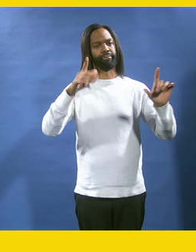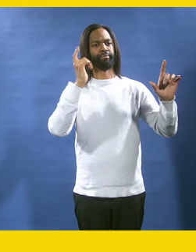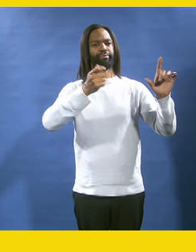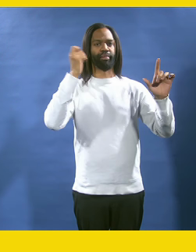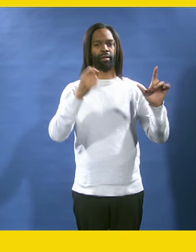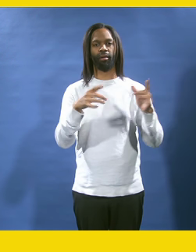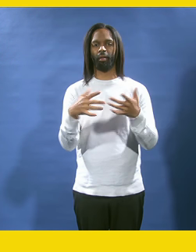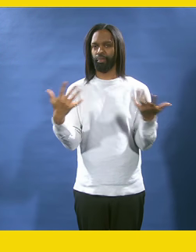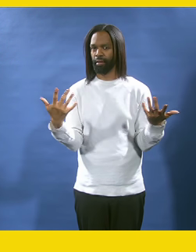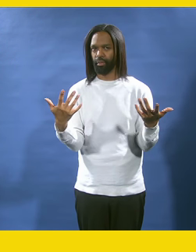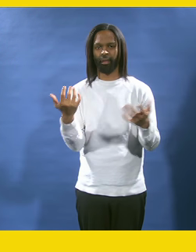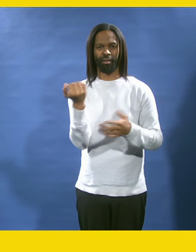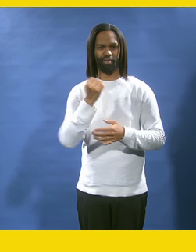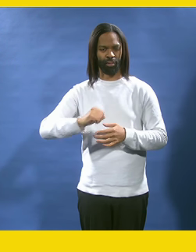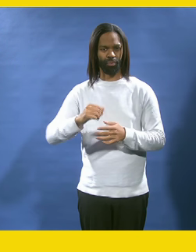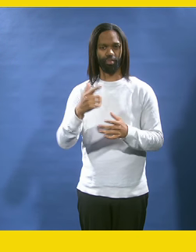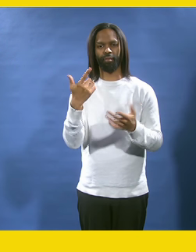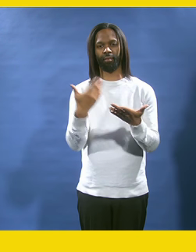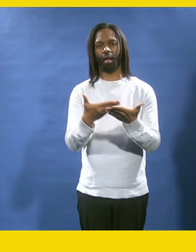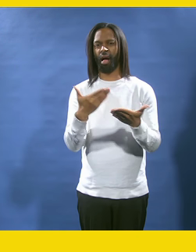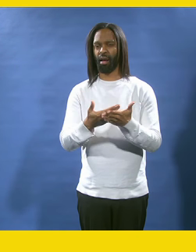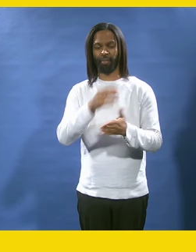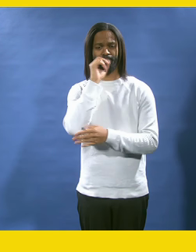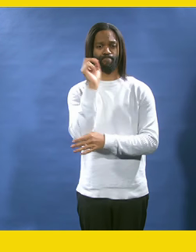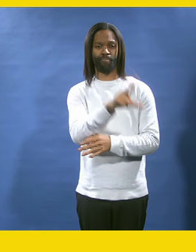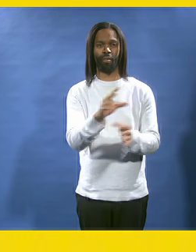the cycle of abuse.